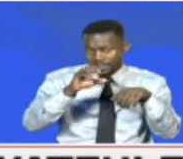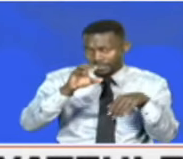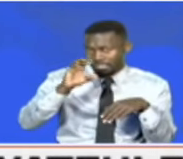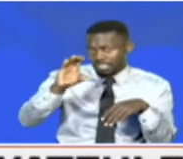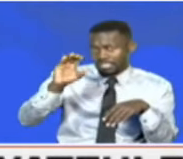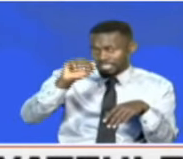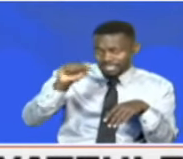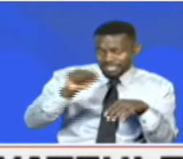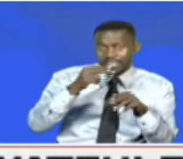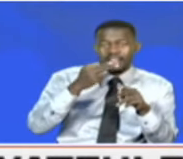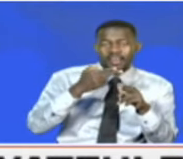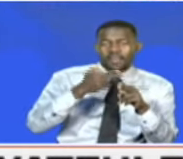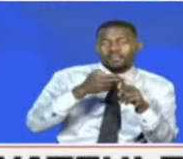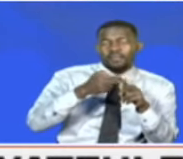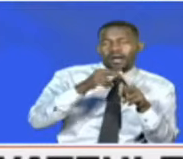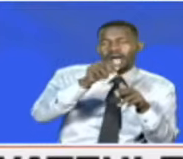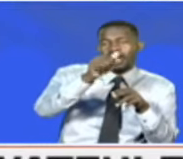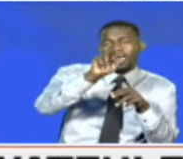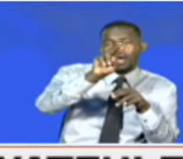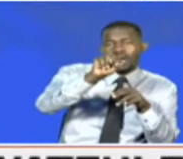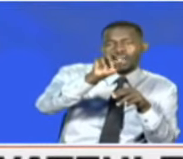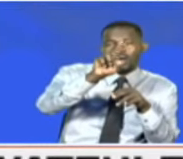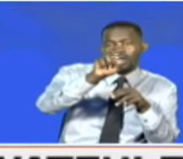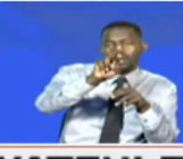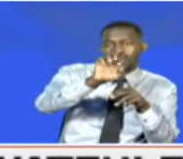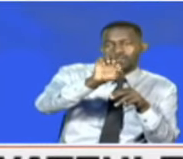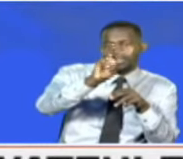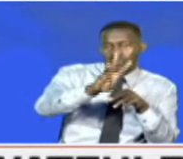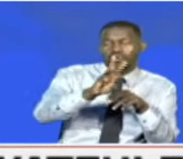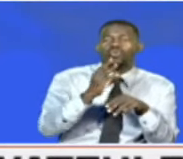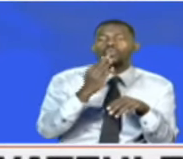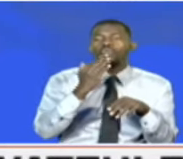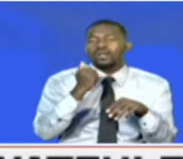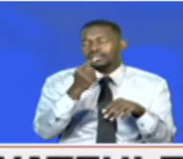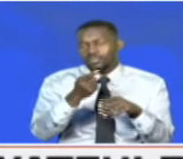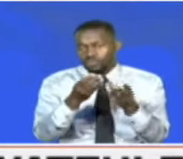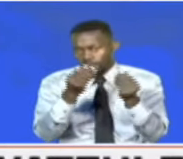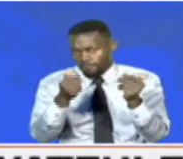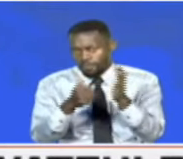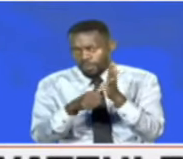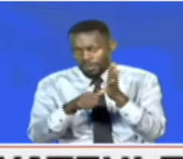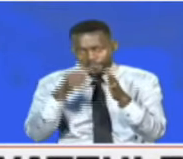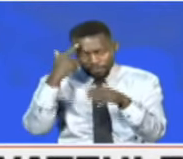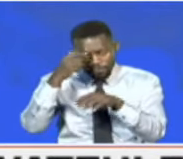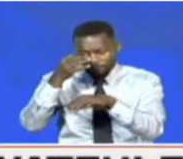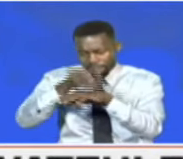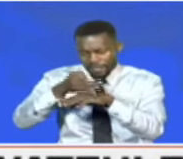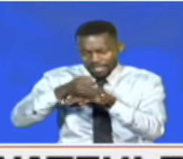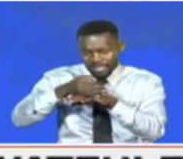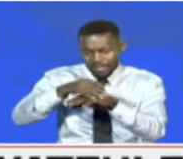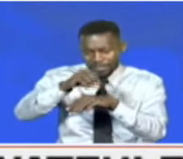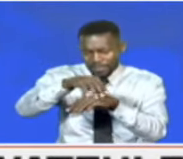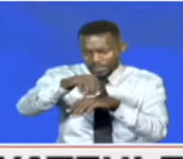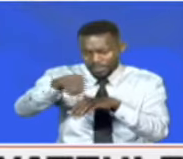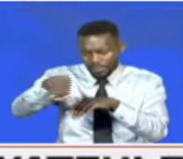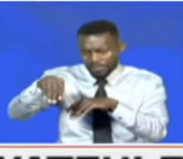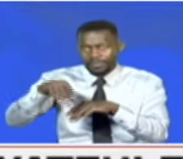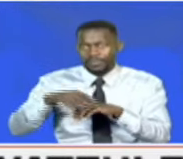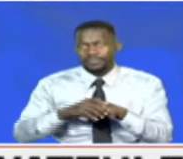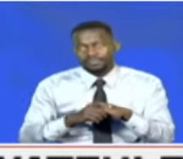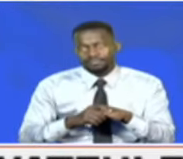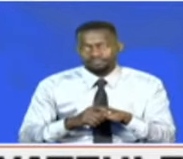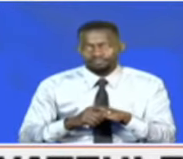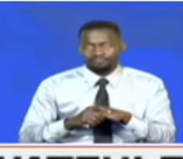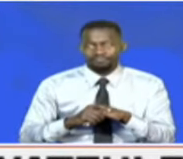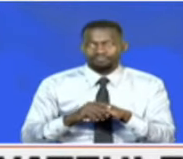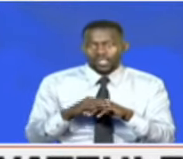Karanja ameapa kupambana nawe atakapoingia kwenye wizara hiyo iwapo ataidhinishwa. So the cartels, we always thrive when